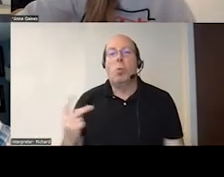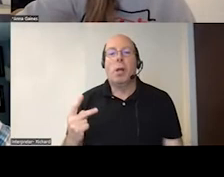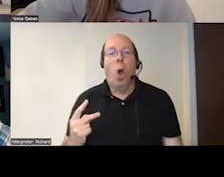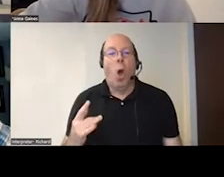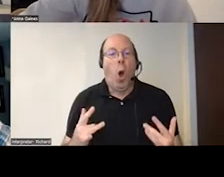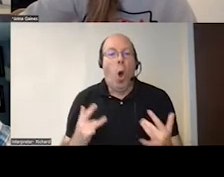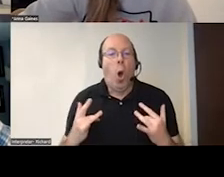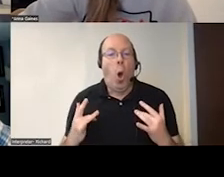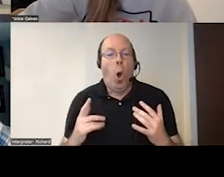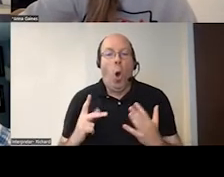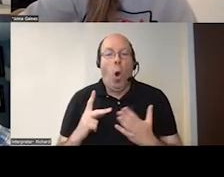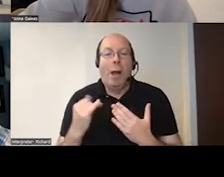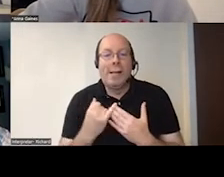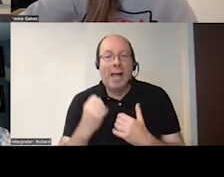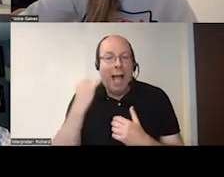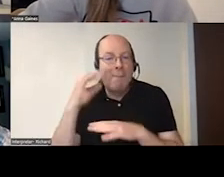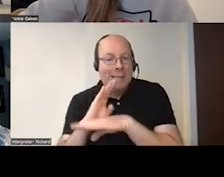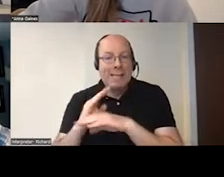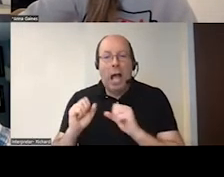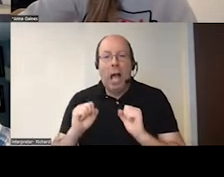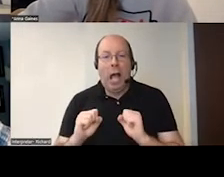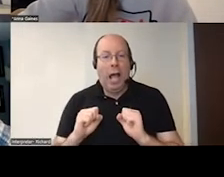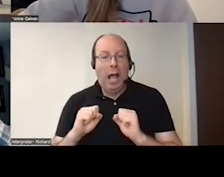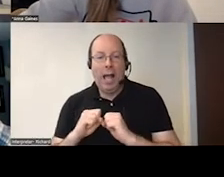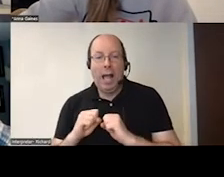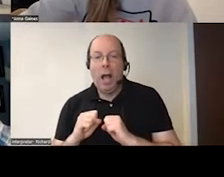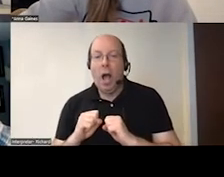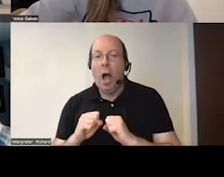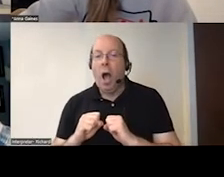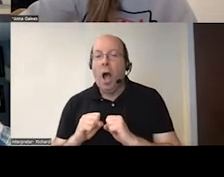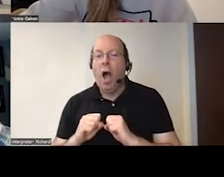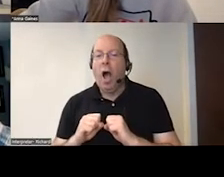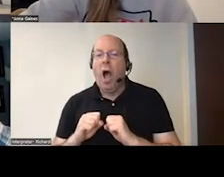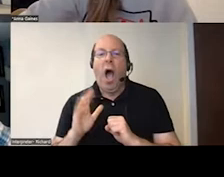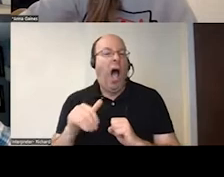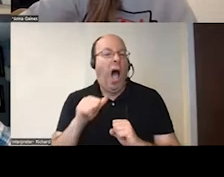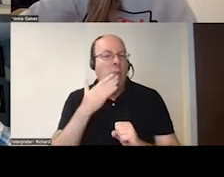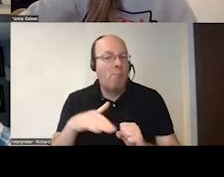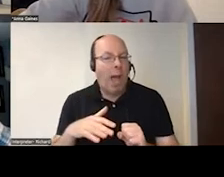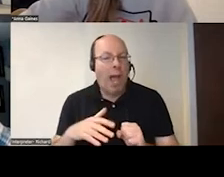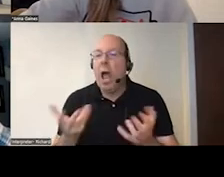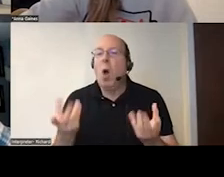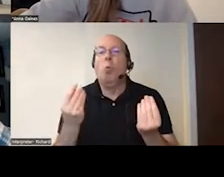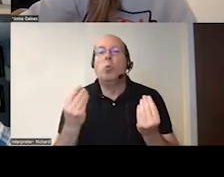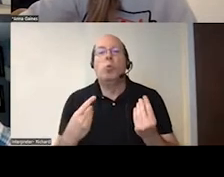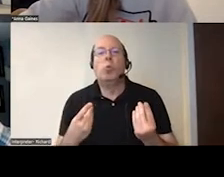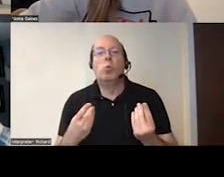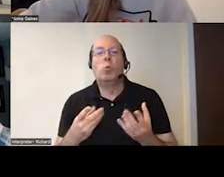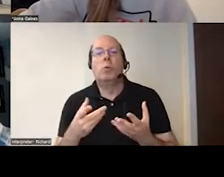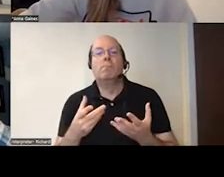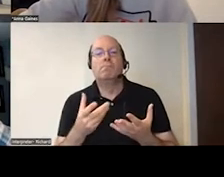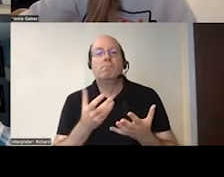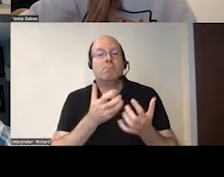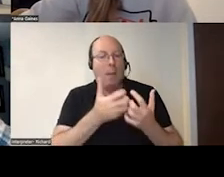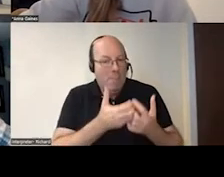of a project or an enterprise, or like, oh, that won't be too hard. We can, you know, we can just buy some piece of equipment and